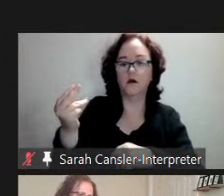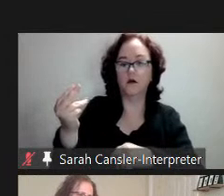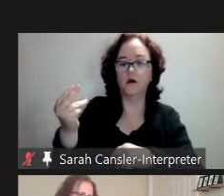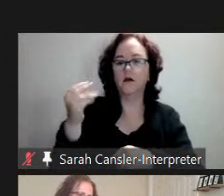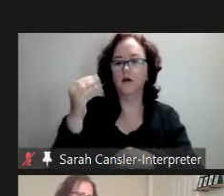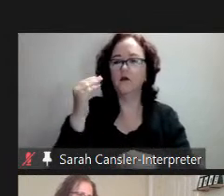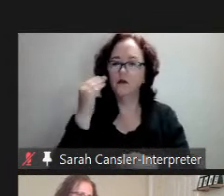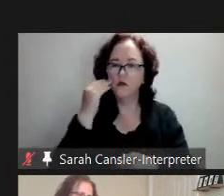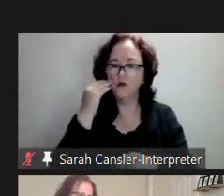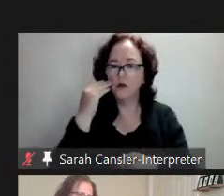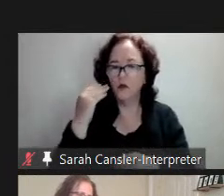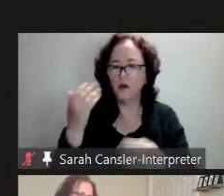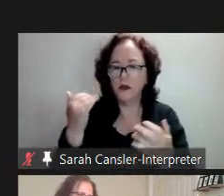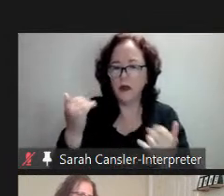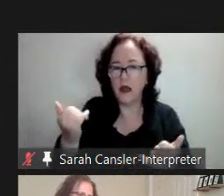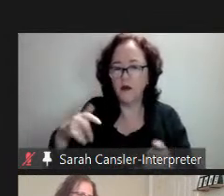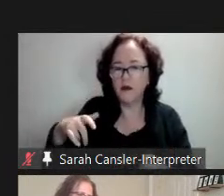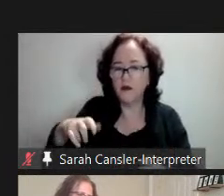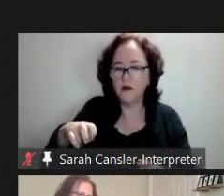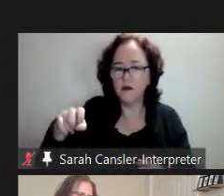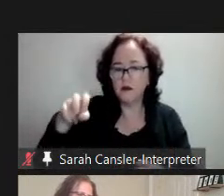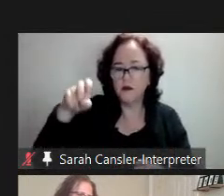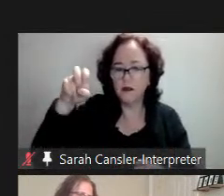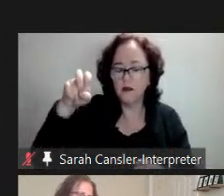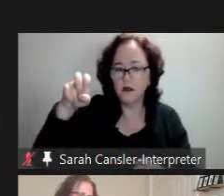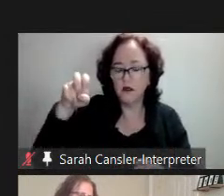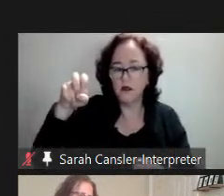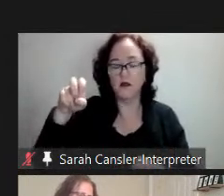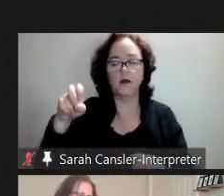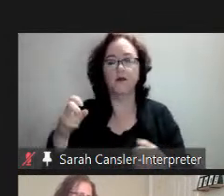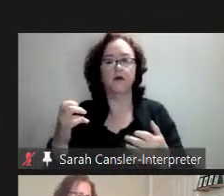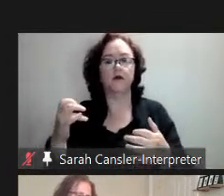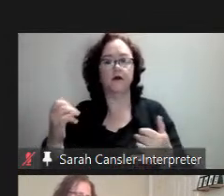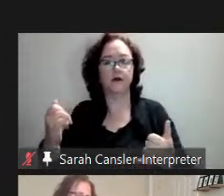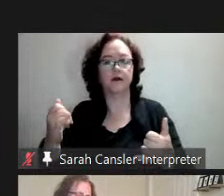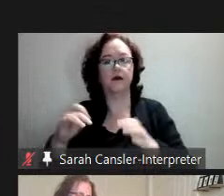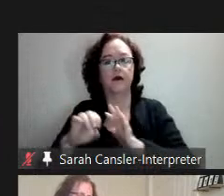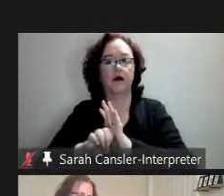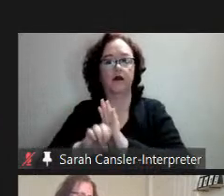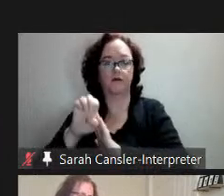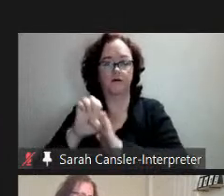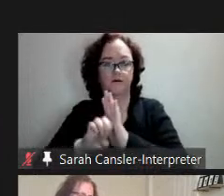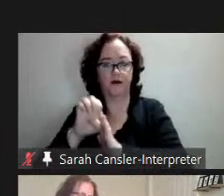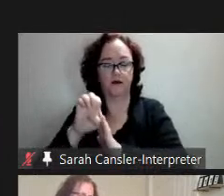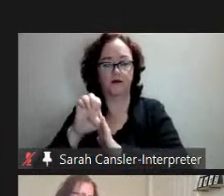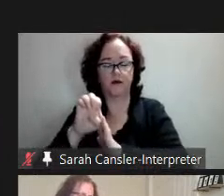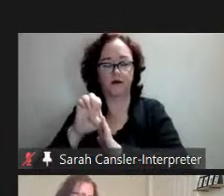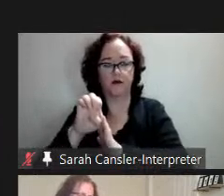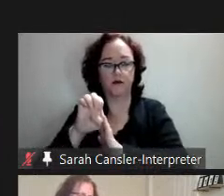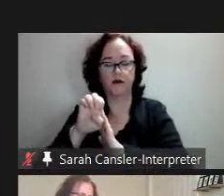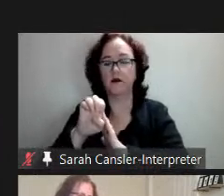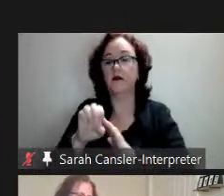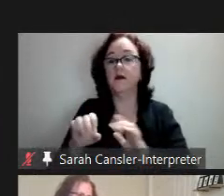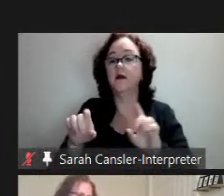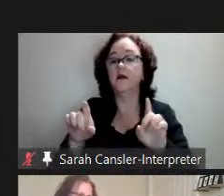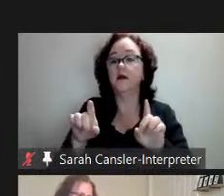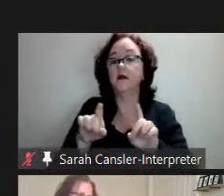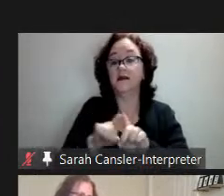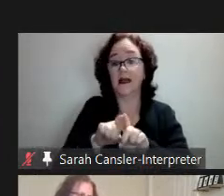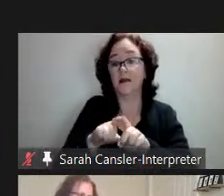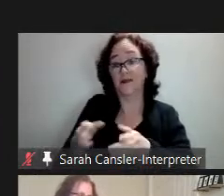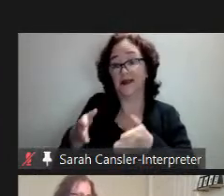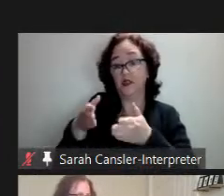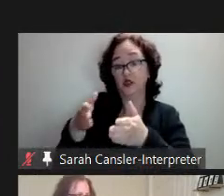but for step-free access, you would take the elevator on the side of the street where you're boarding the train. There will also be